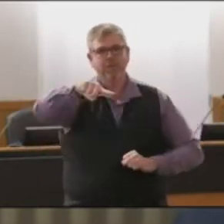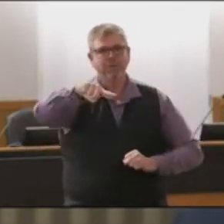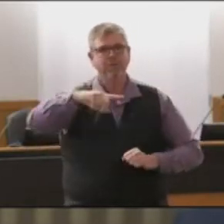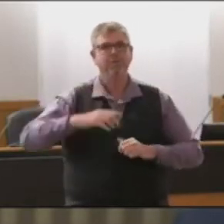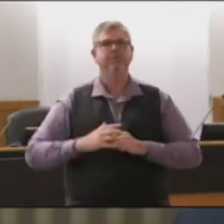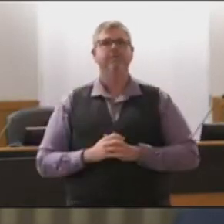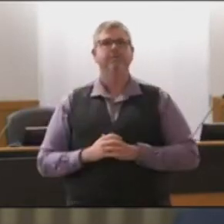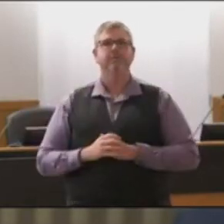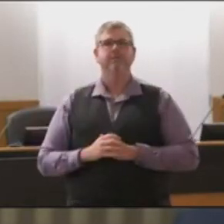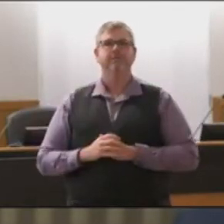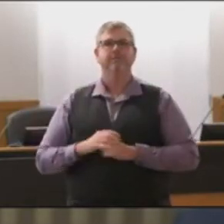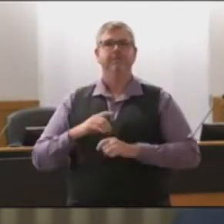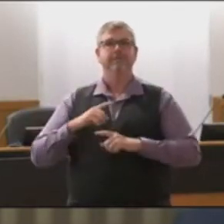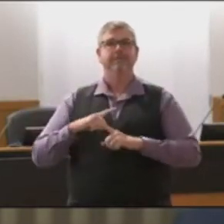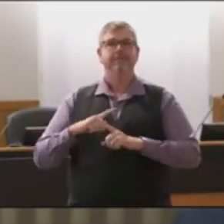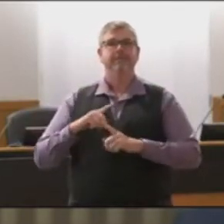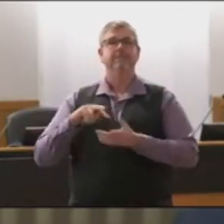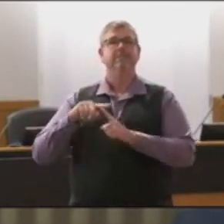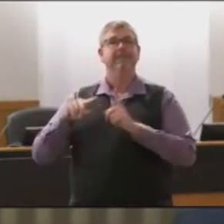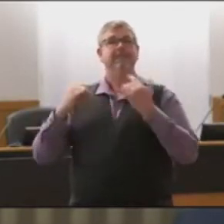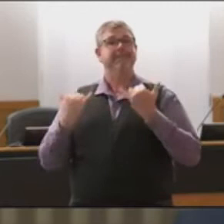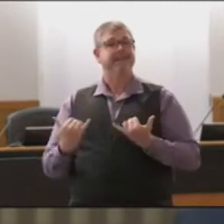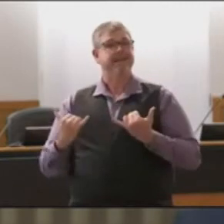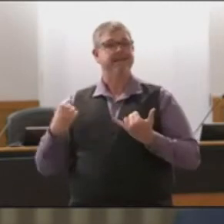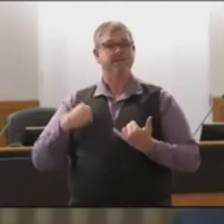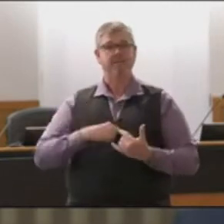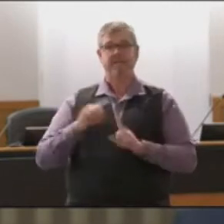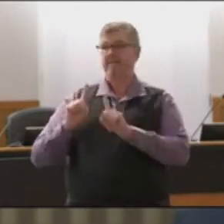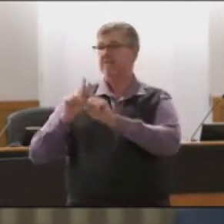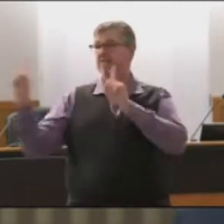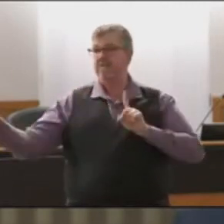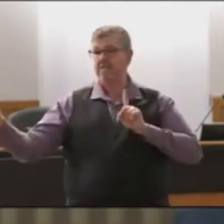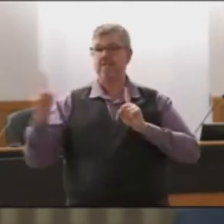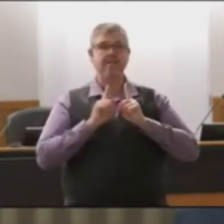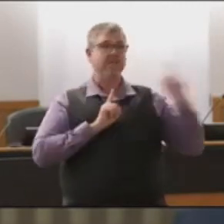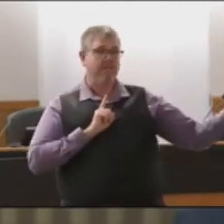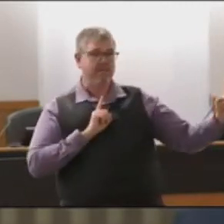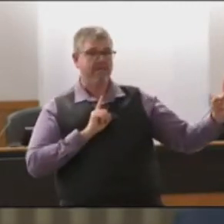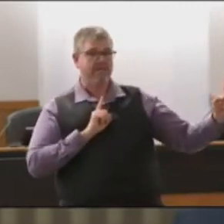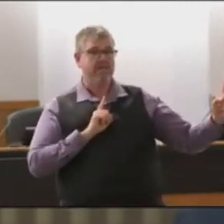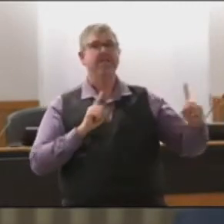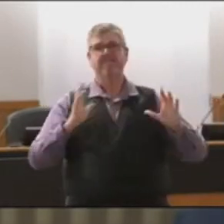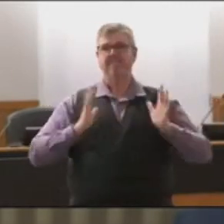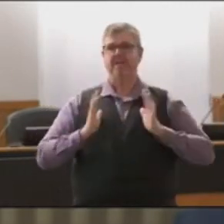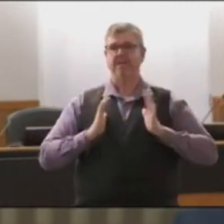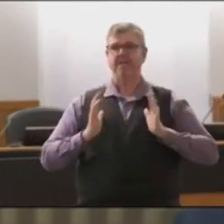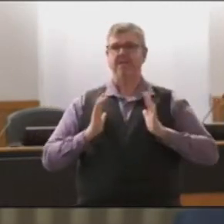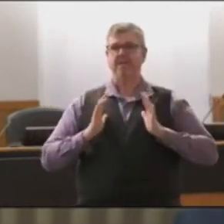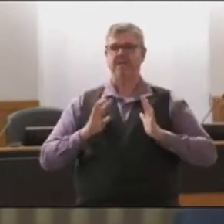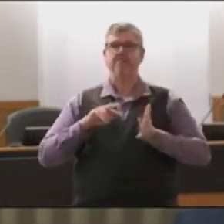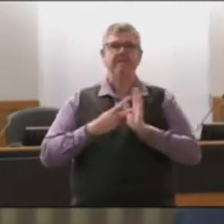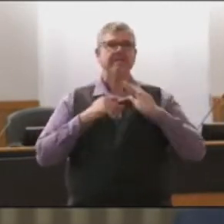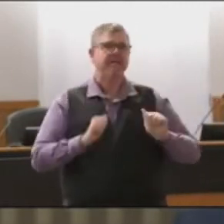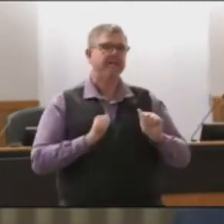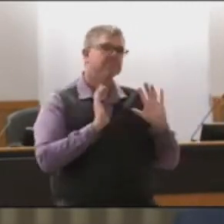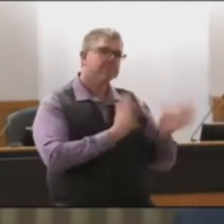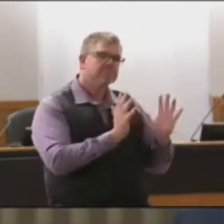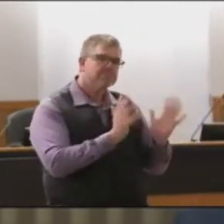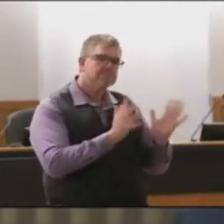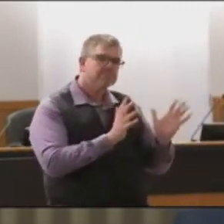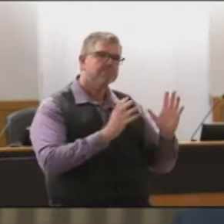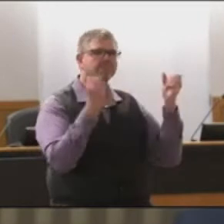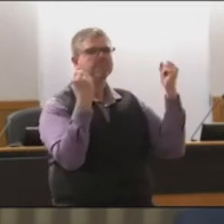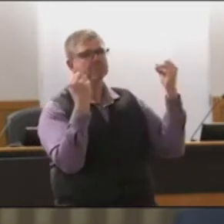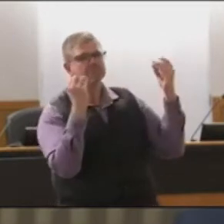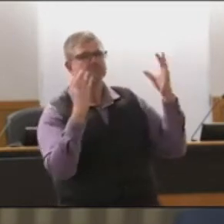ensuring sufficient social distancing in our space and also so that we can clearly communicate this message. We want